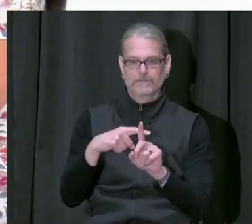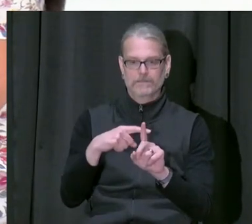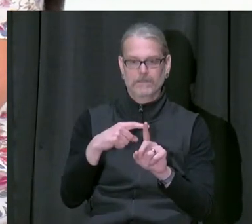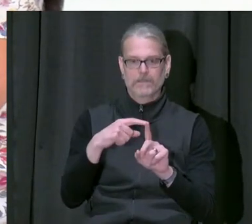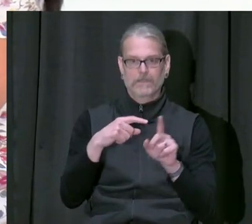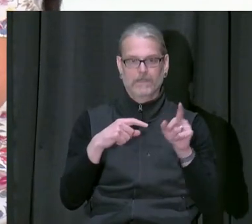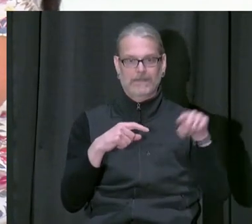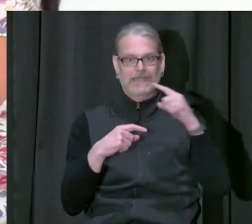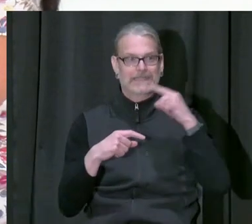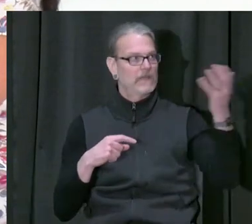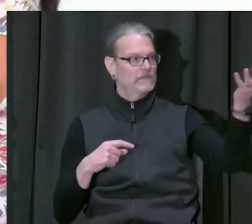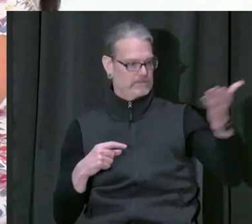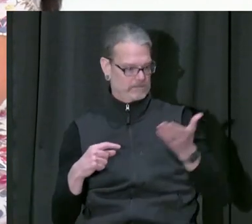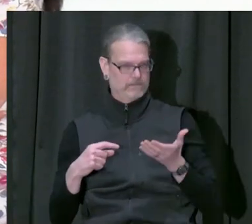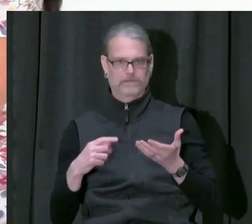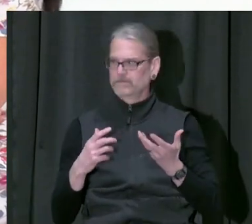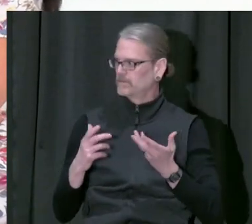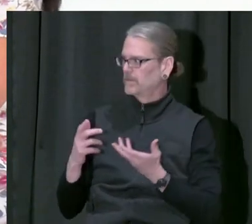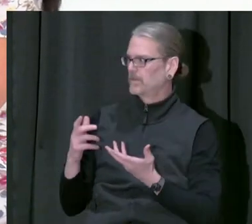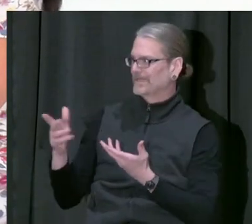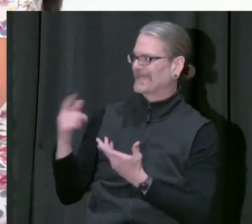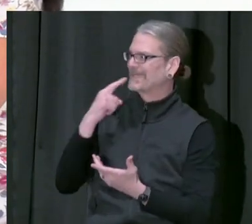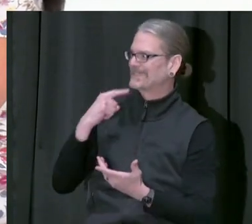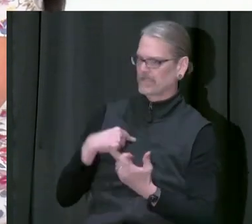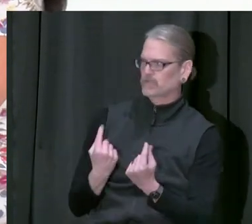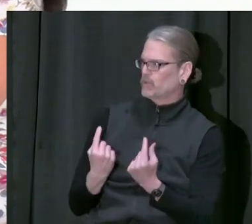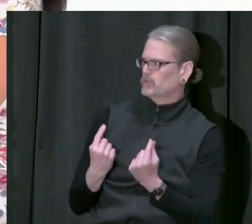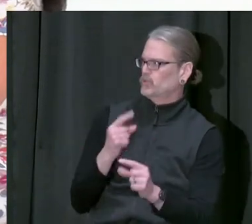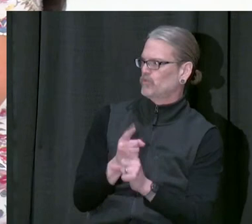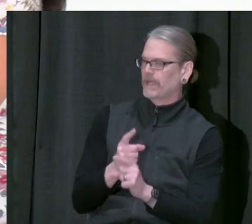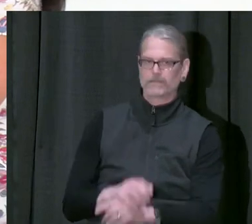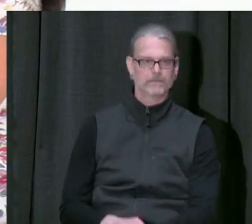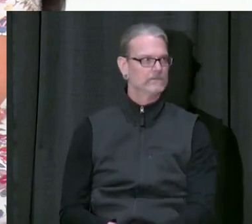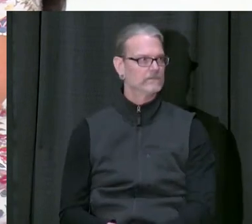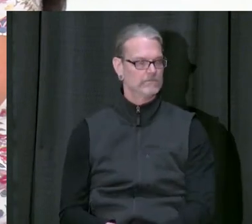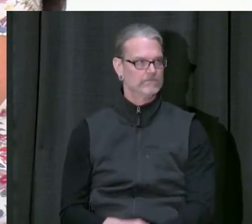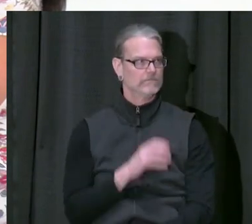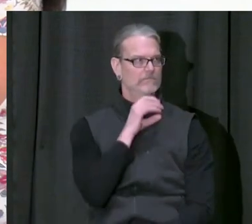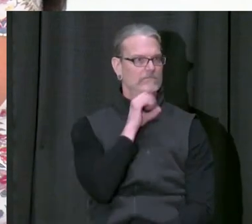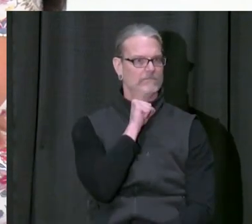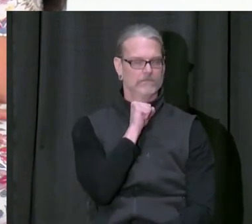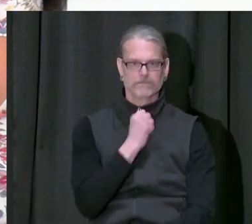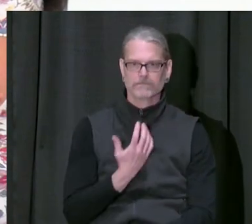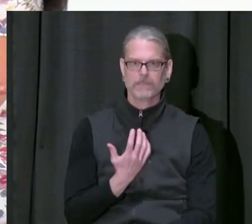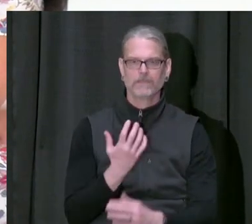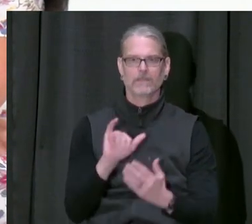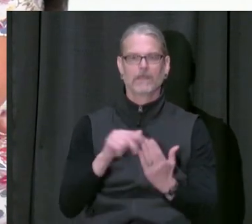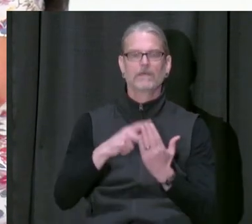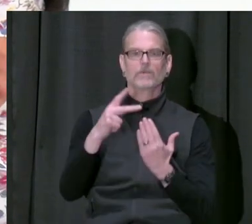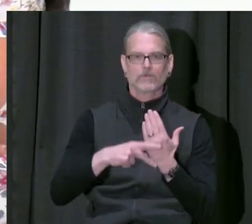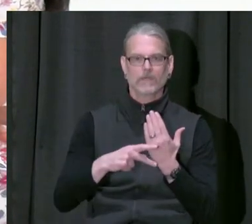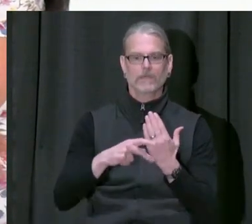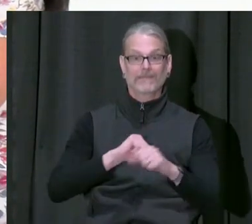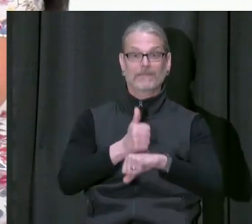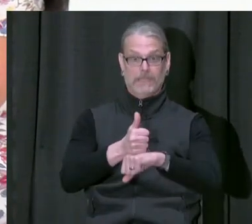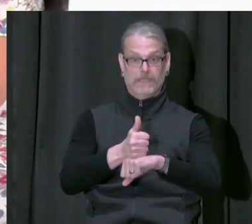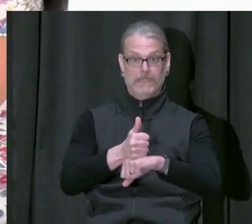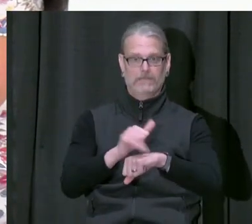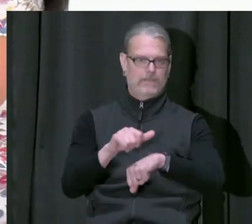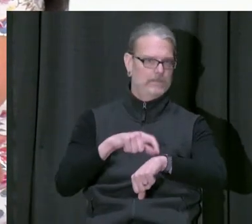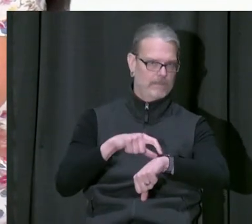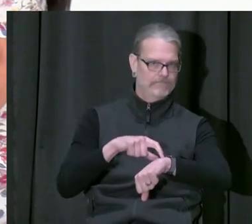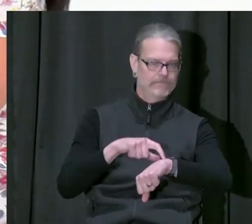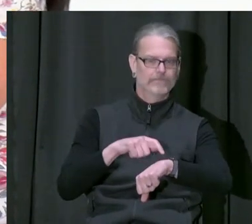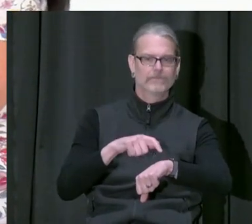tell us how to do it right. That was the mandate from leadership. And the program that was in place at that time